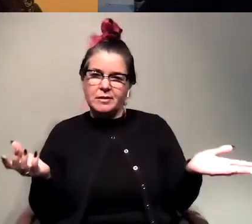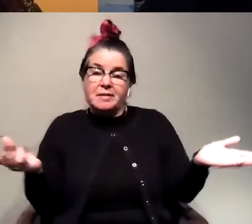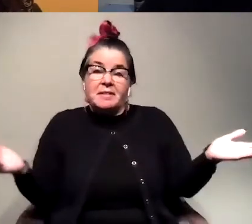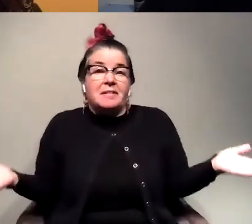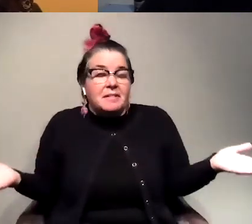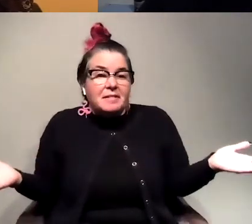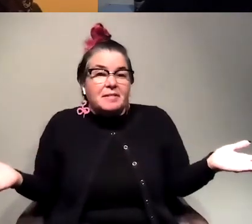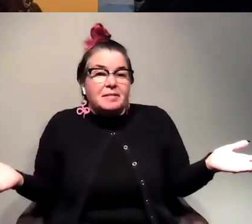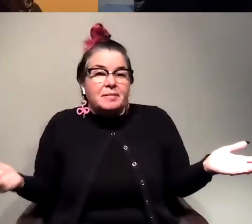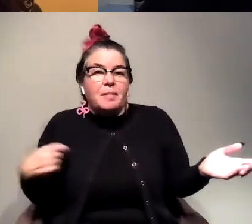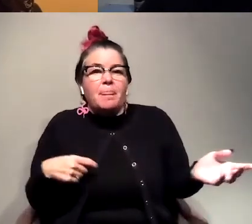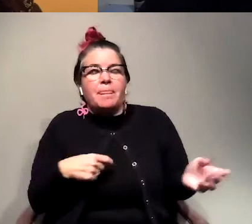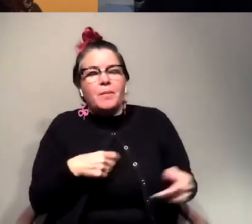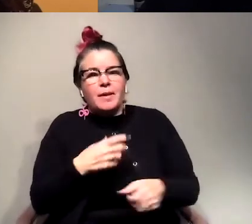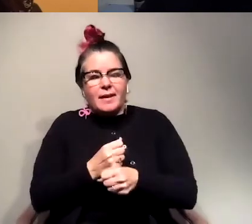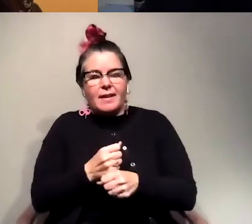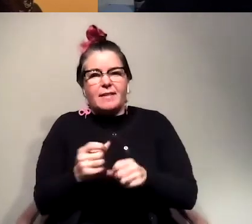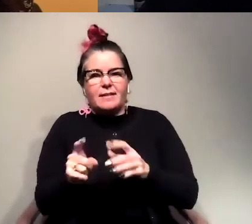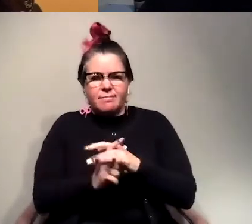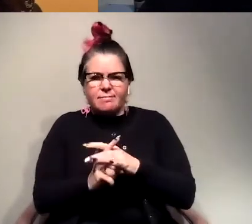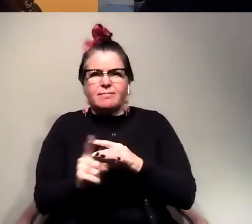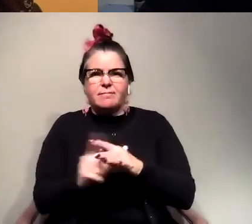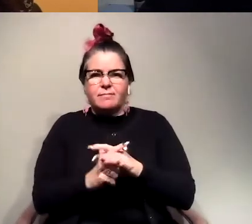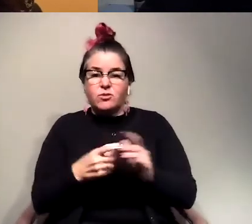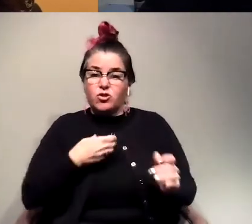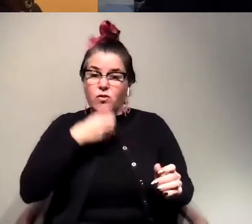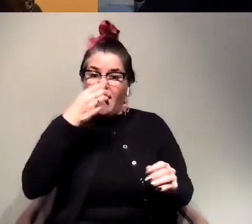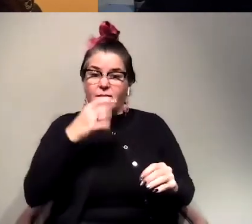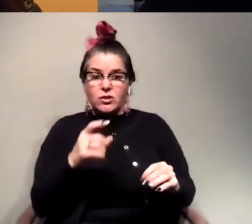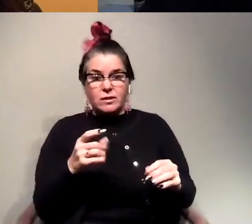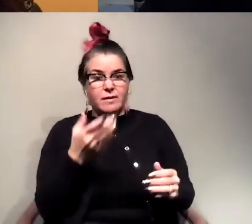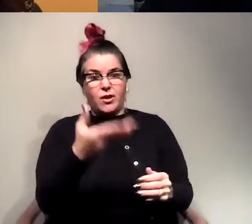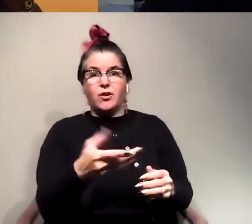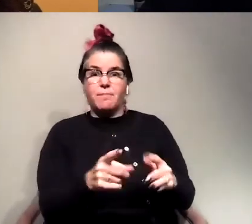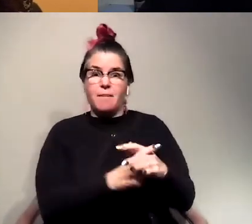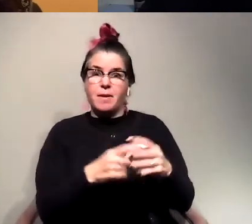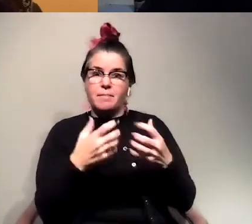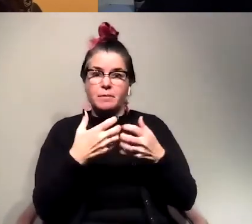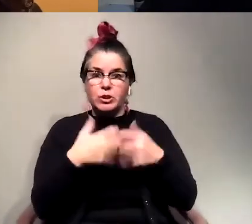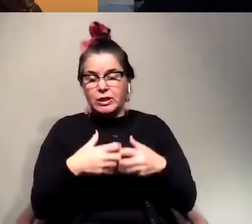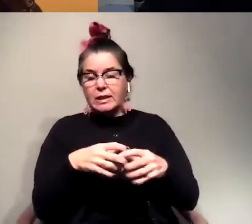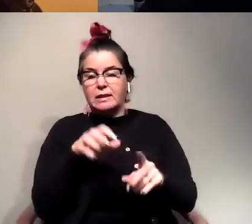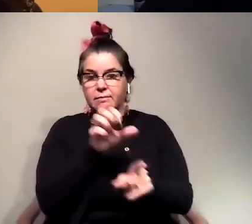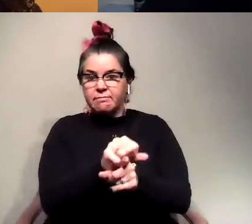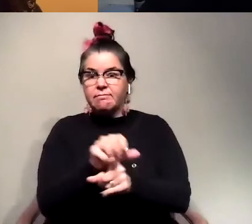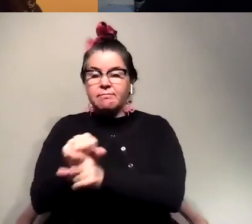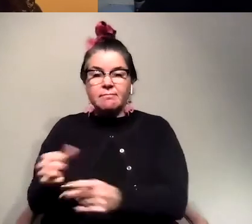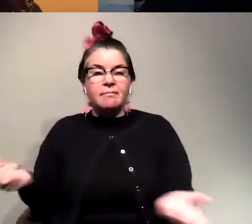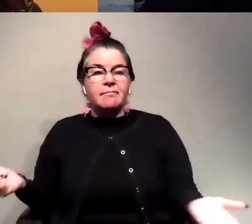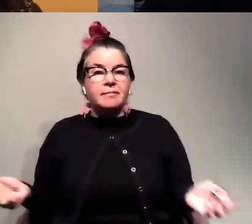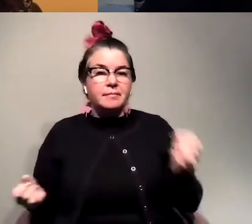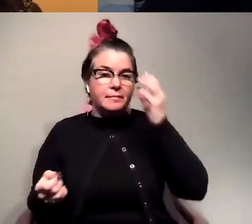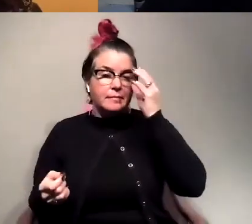so we get these cases where giraffes just kind of pop up in machine captions, and then you